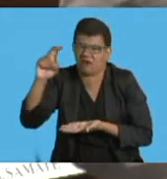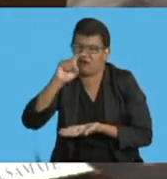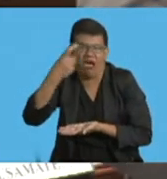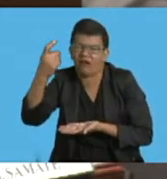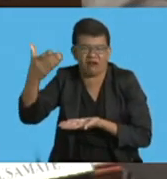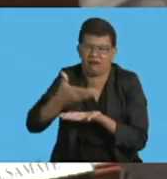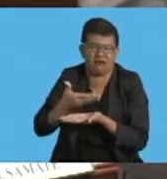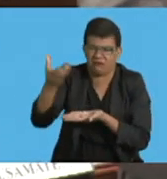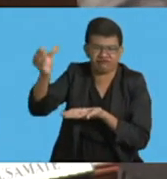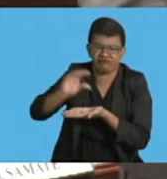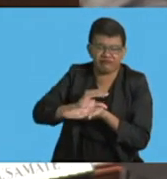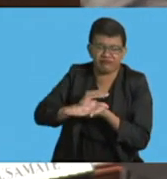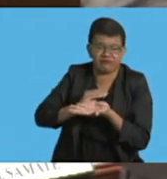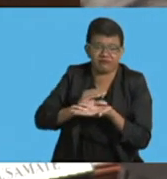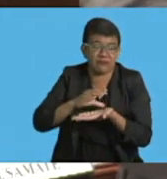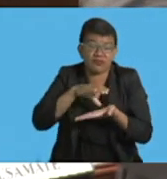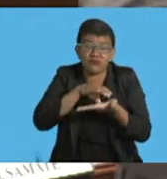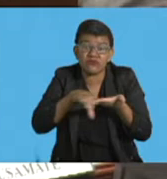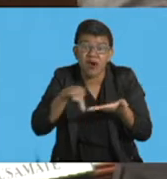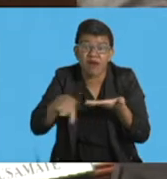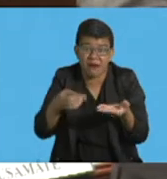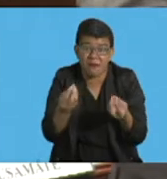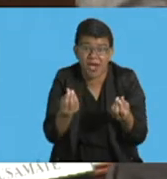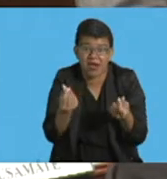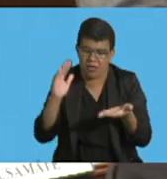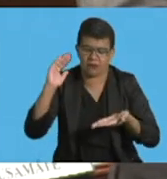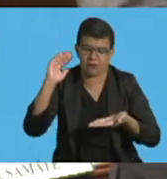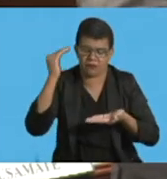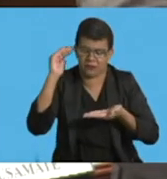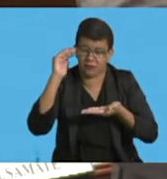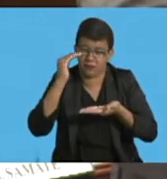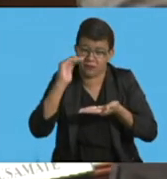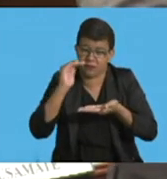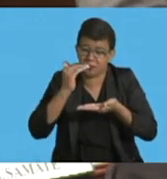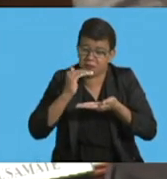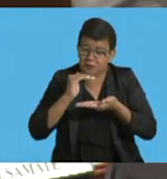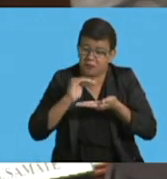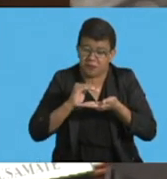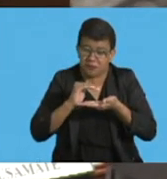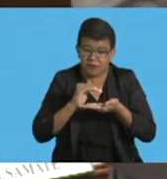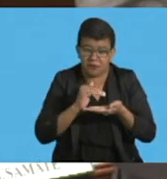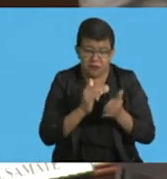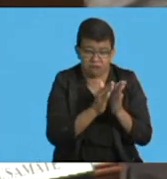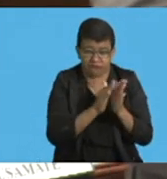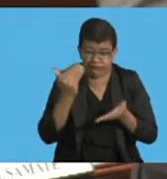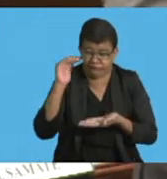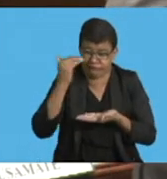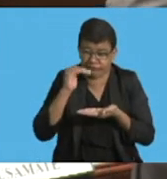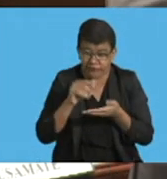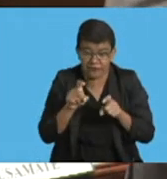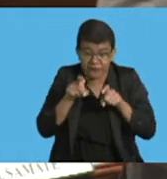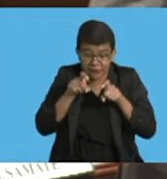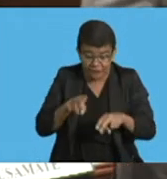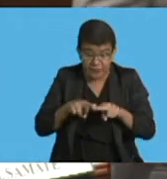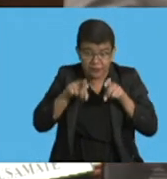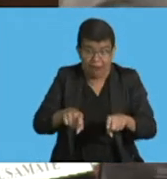has also hit its lowest since 2009. So if the Australian dollar falls and the Fijian dollar remains at the same value,